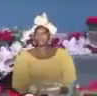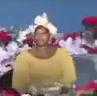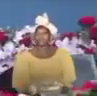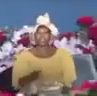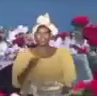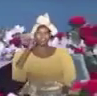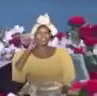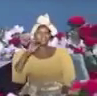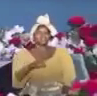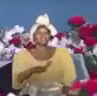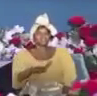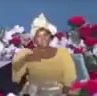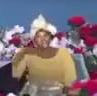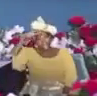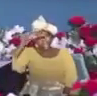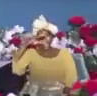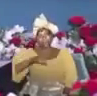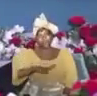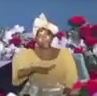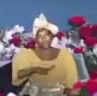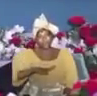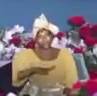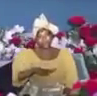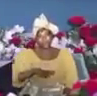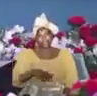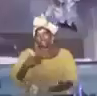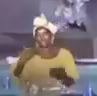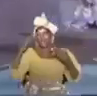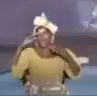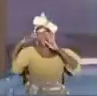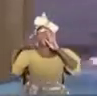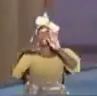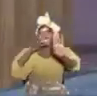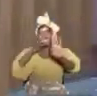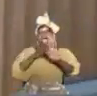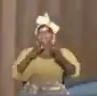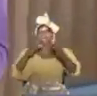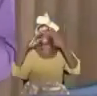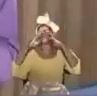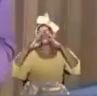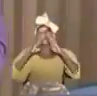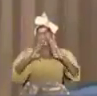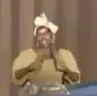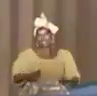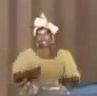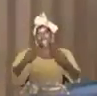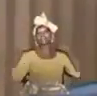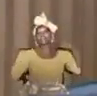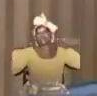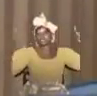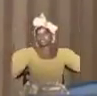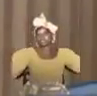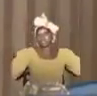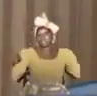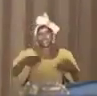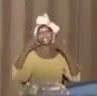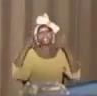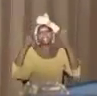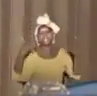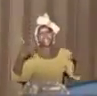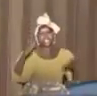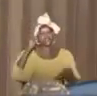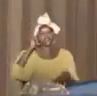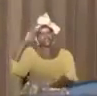Ladies and gentlemen, behind the exploits and the rest of men that we admire in our world today, men and women